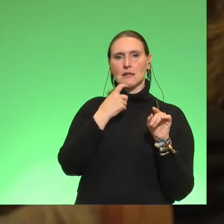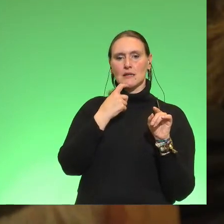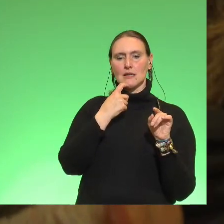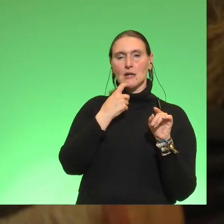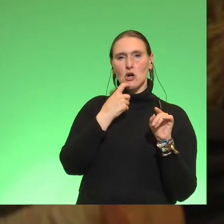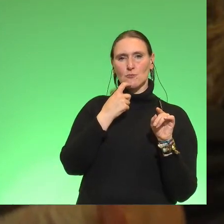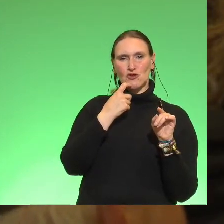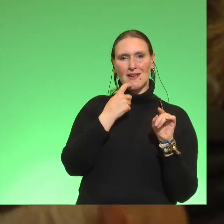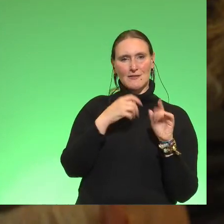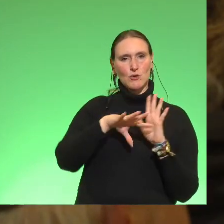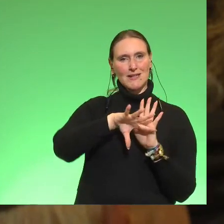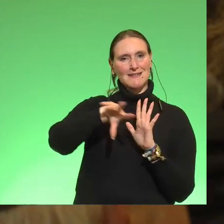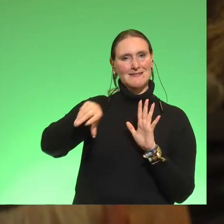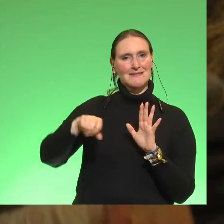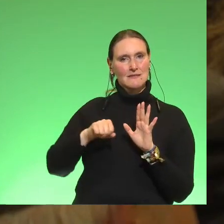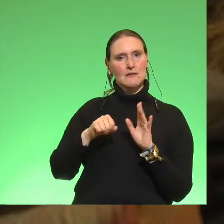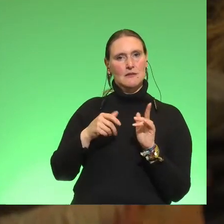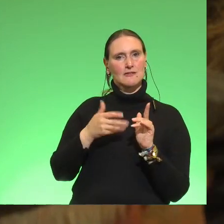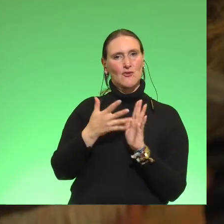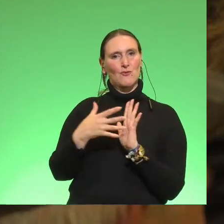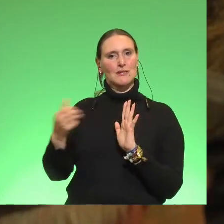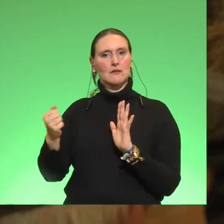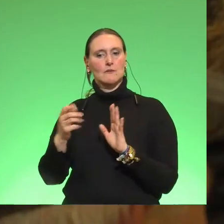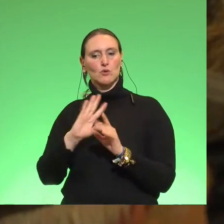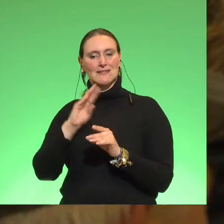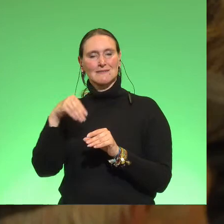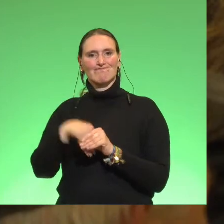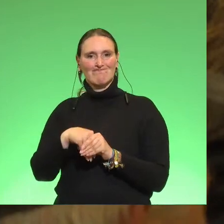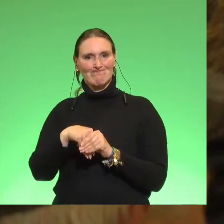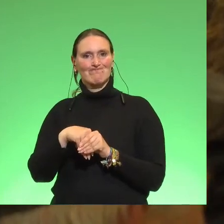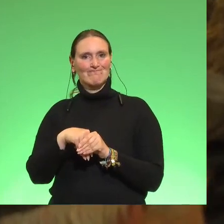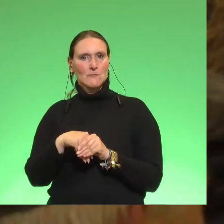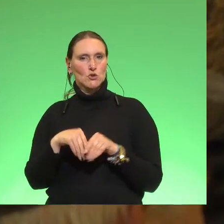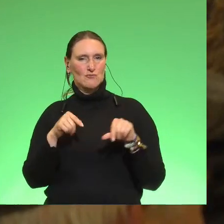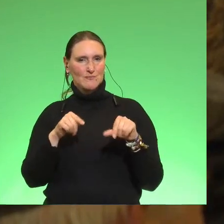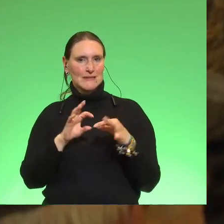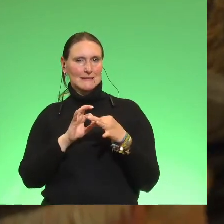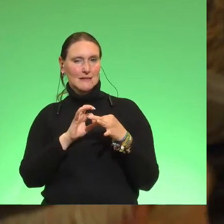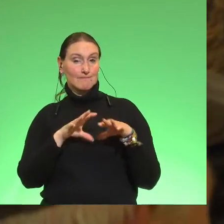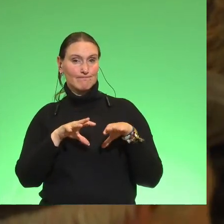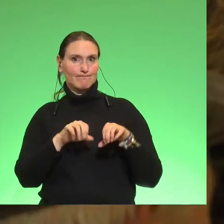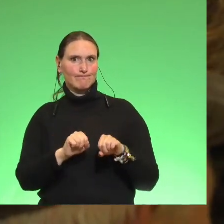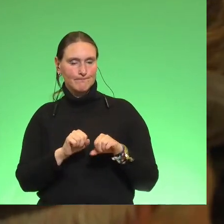that are inside. So just like